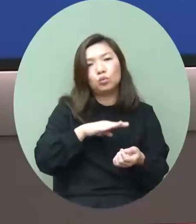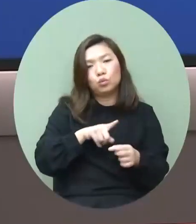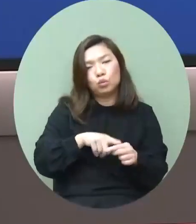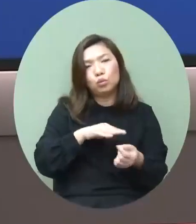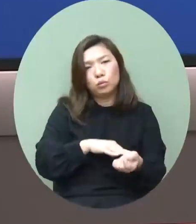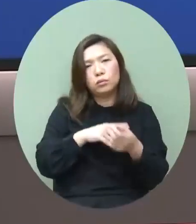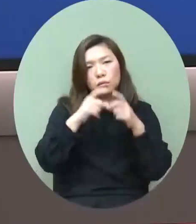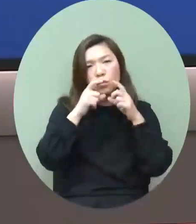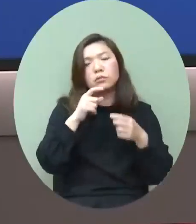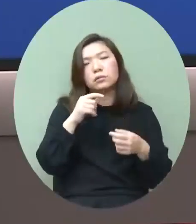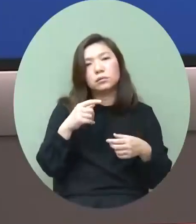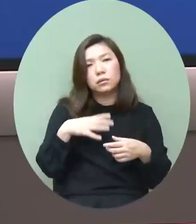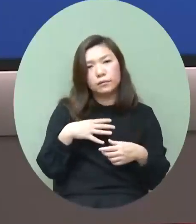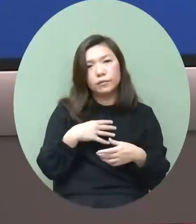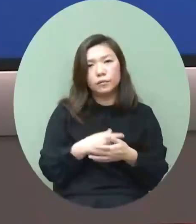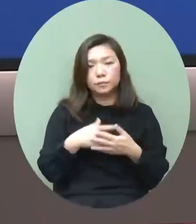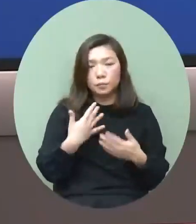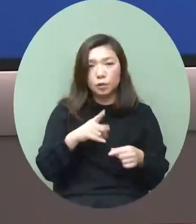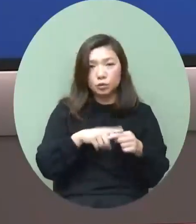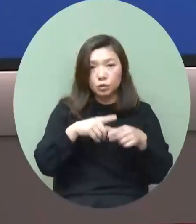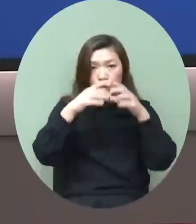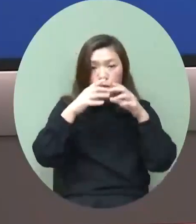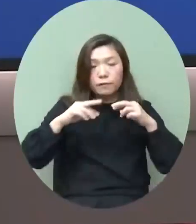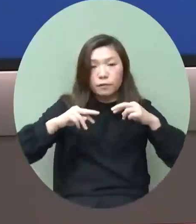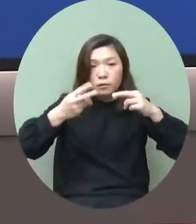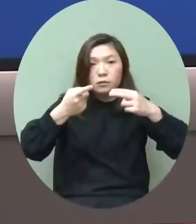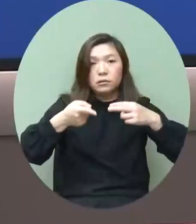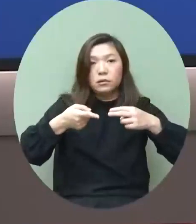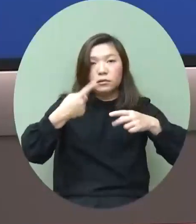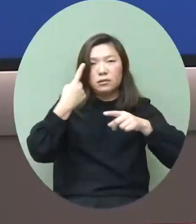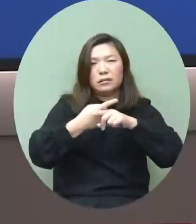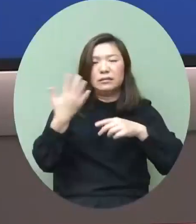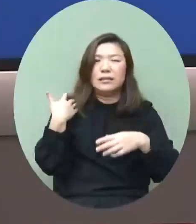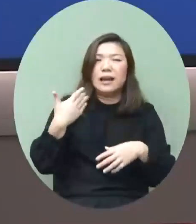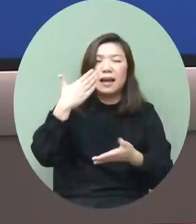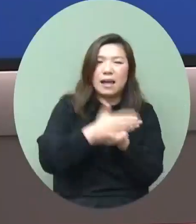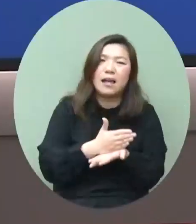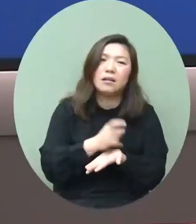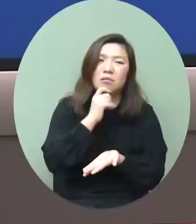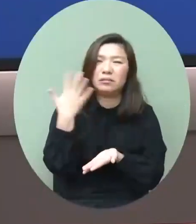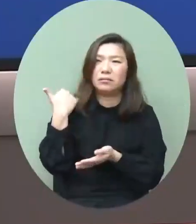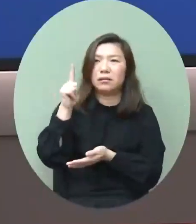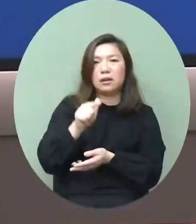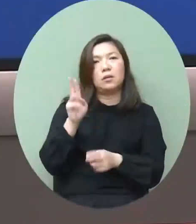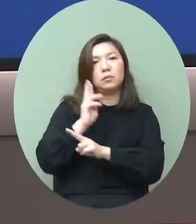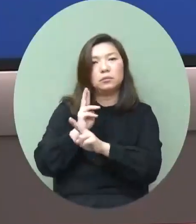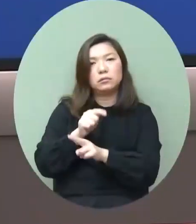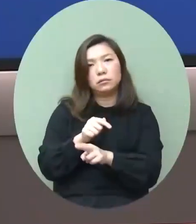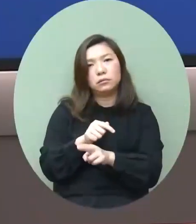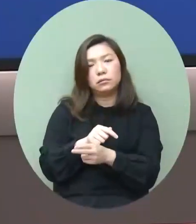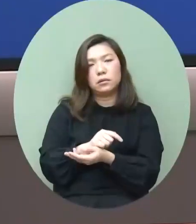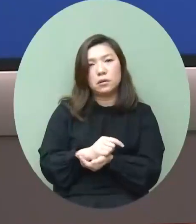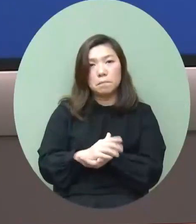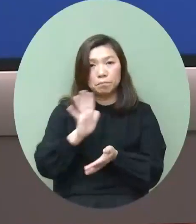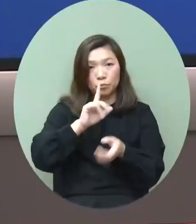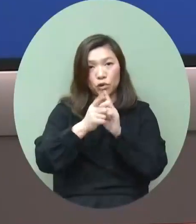constrained by many factors because of the history But it doesn't mean that it is not effective In the